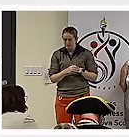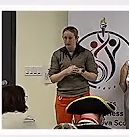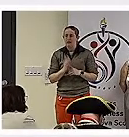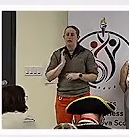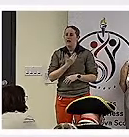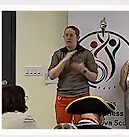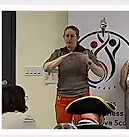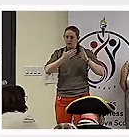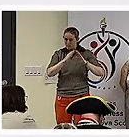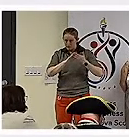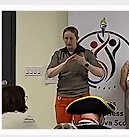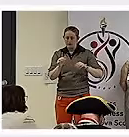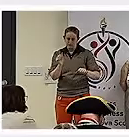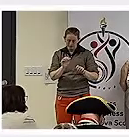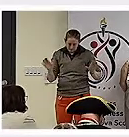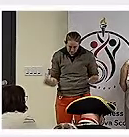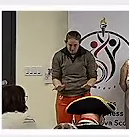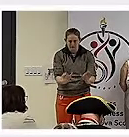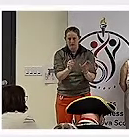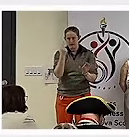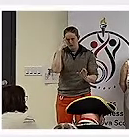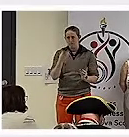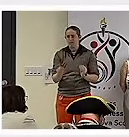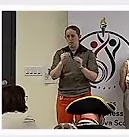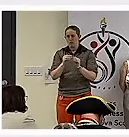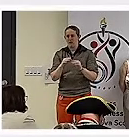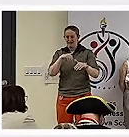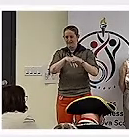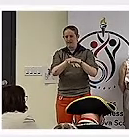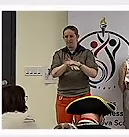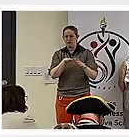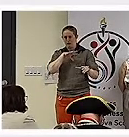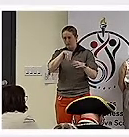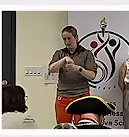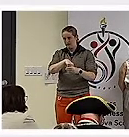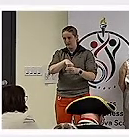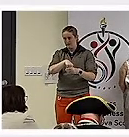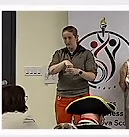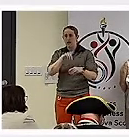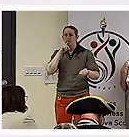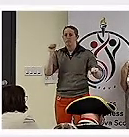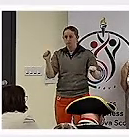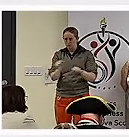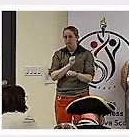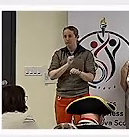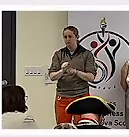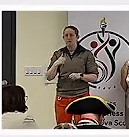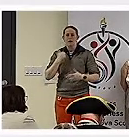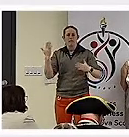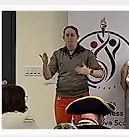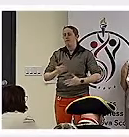and inclusive space for all, and I'm very glad that this